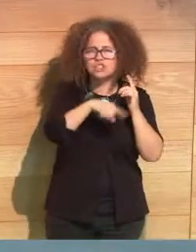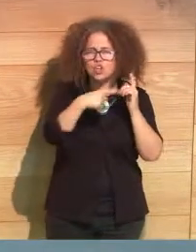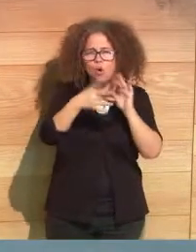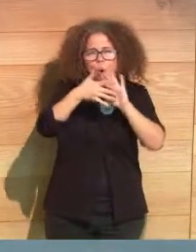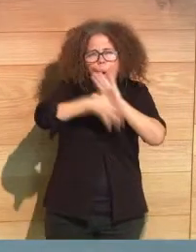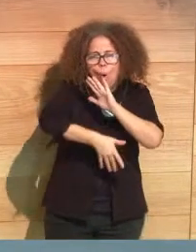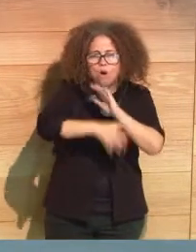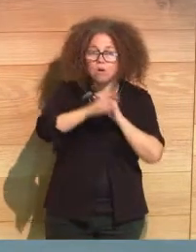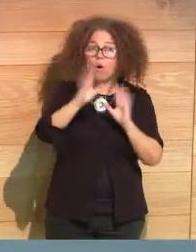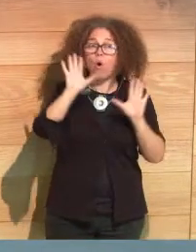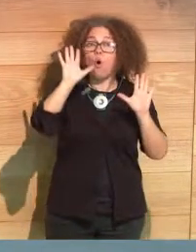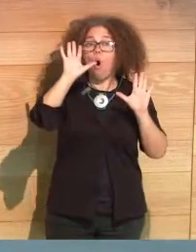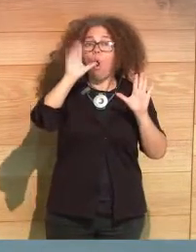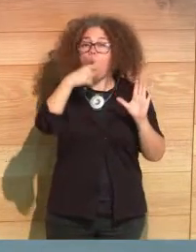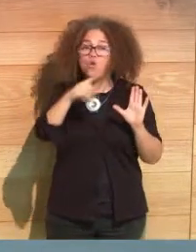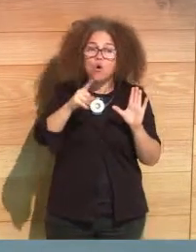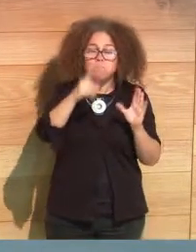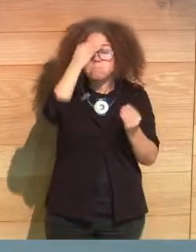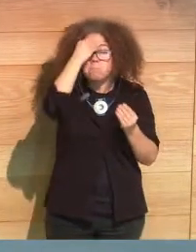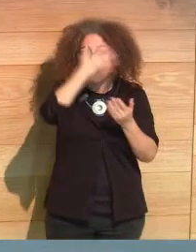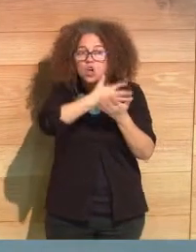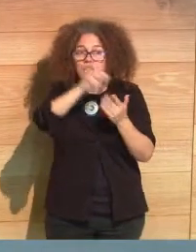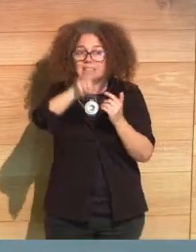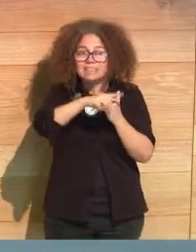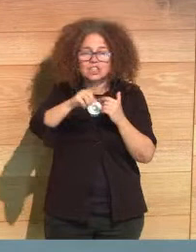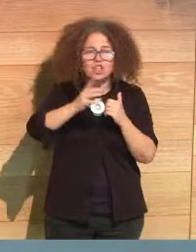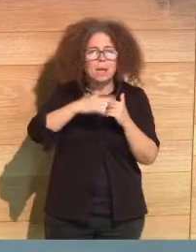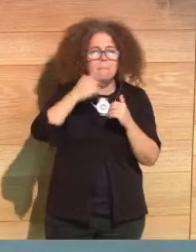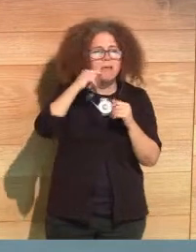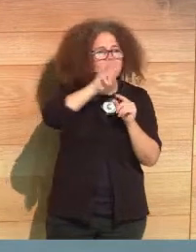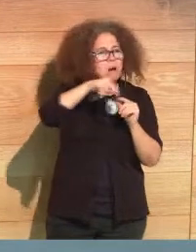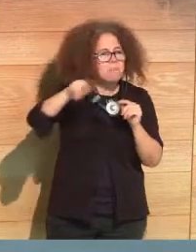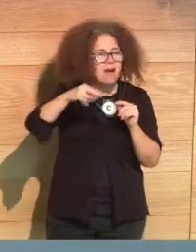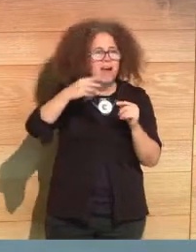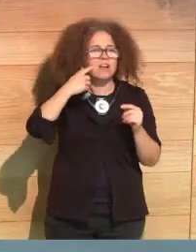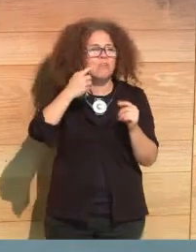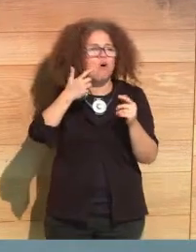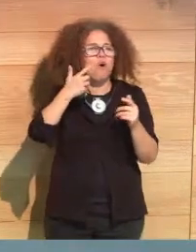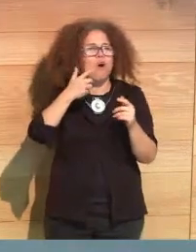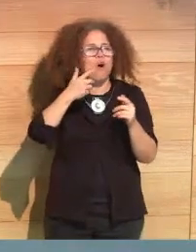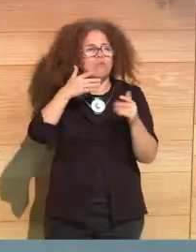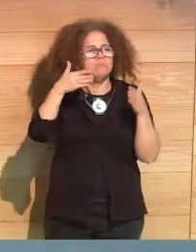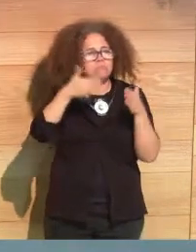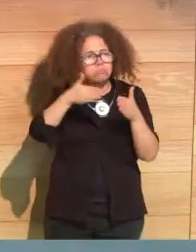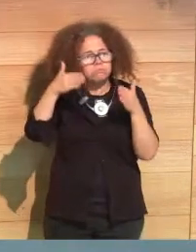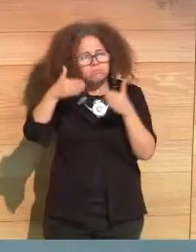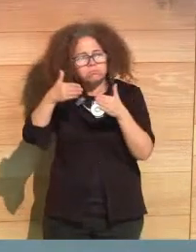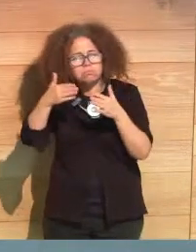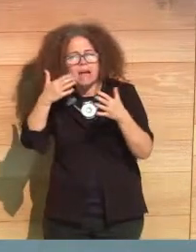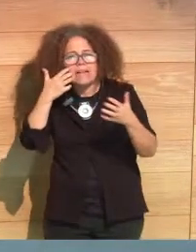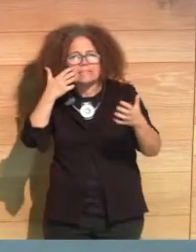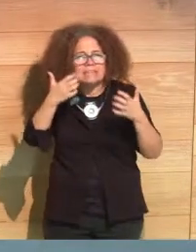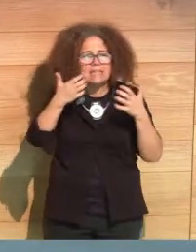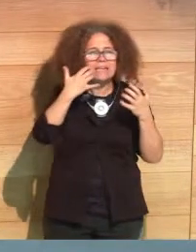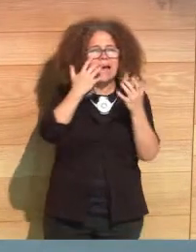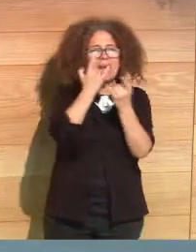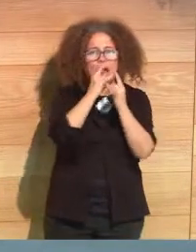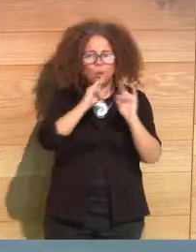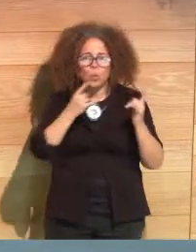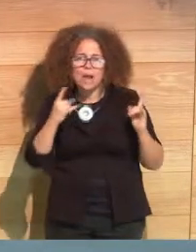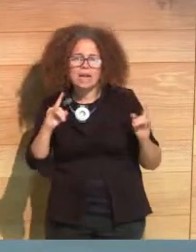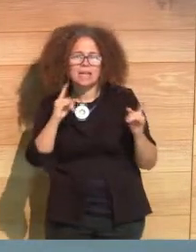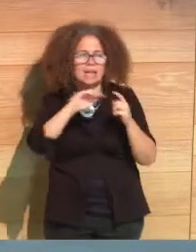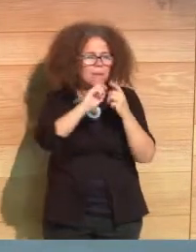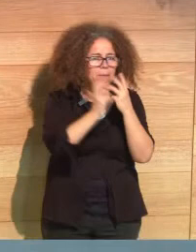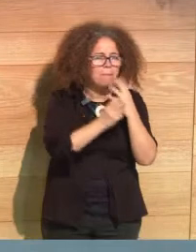the aesthetic, the meaning, the stories, the narratives, the nature, etc. But this one piece, it was very difficult for me to like